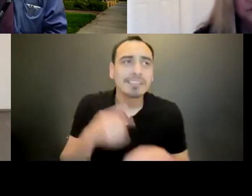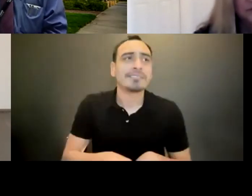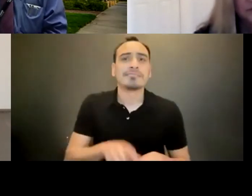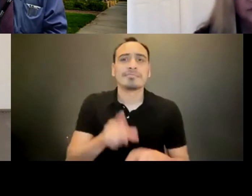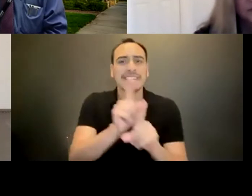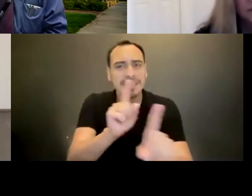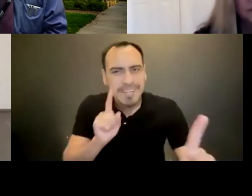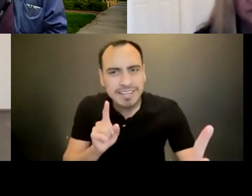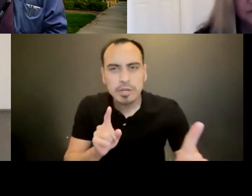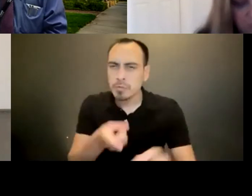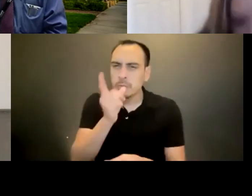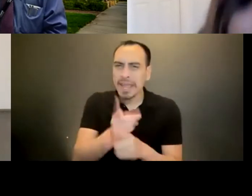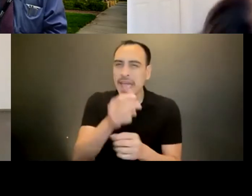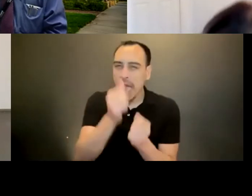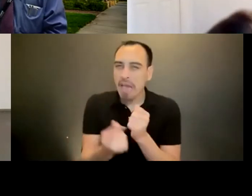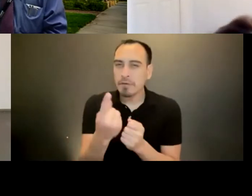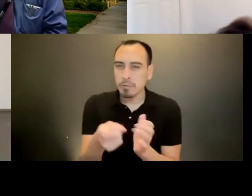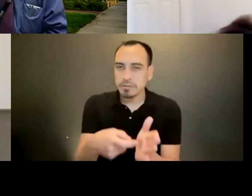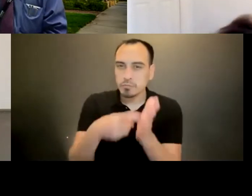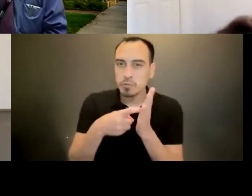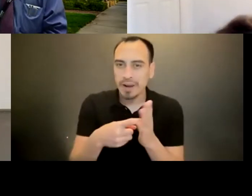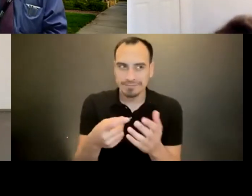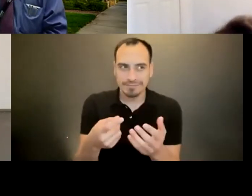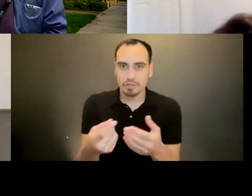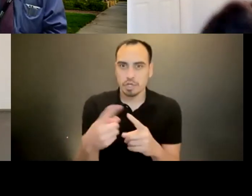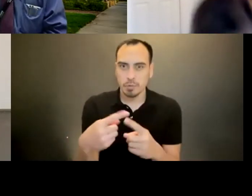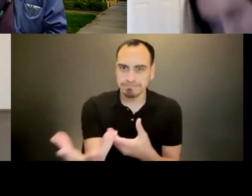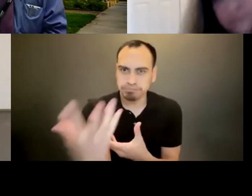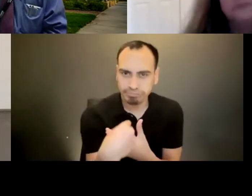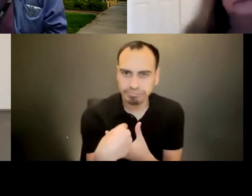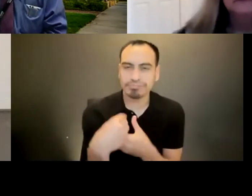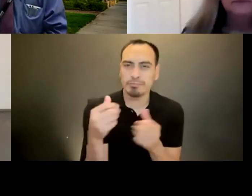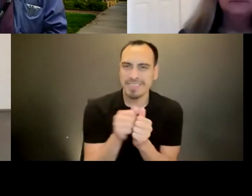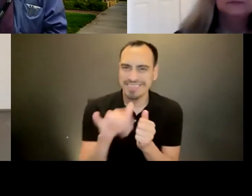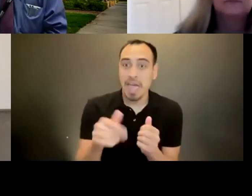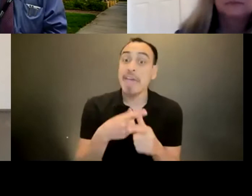right, everyone's part of the process of getting us through all this. So